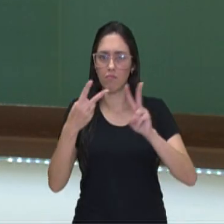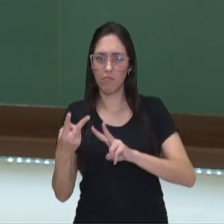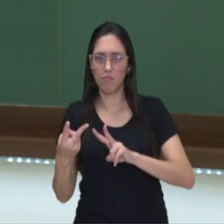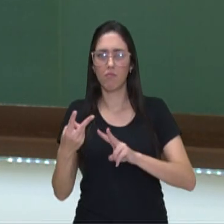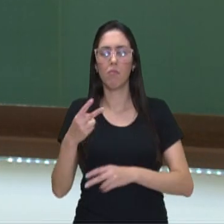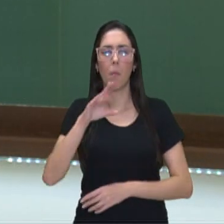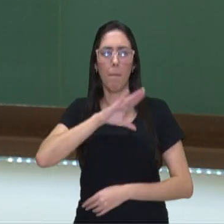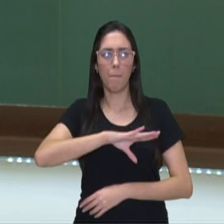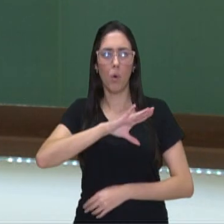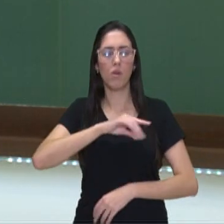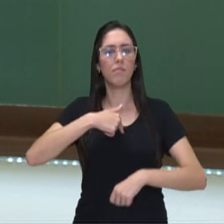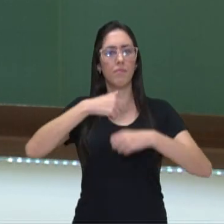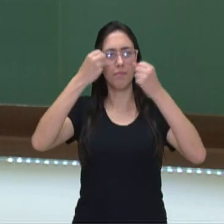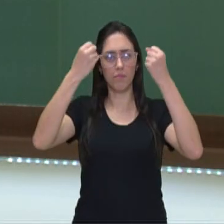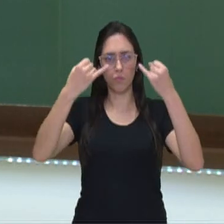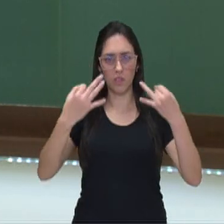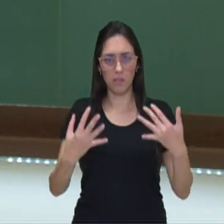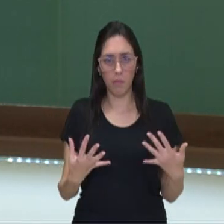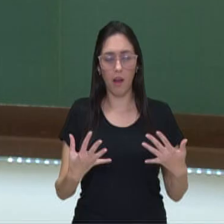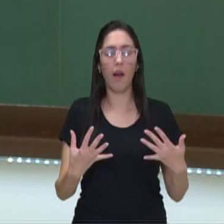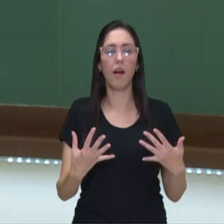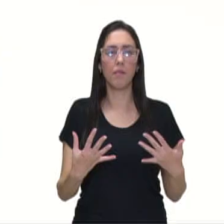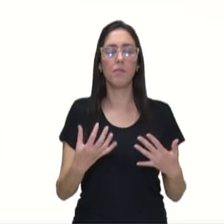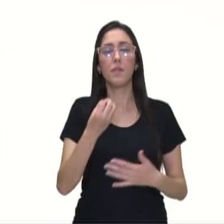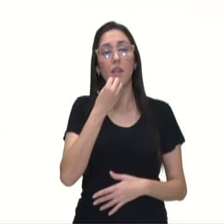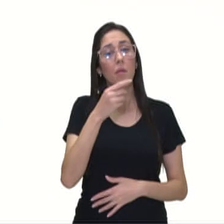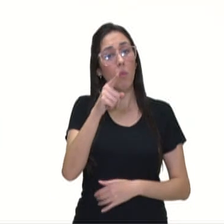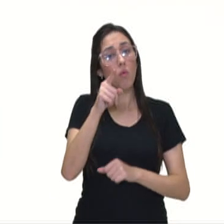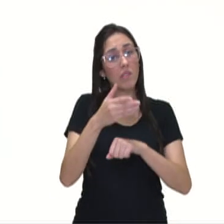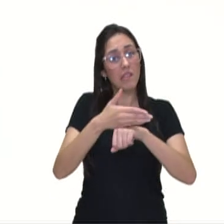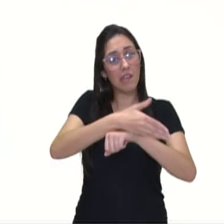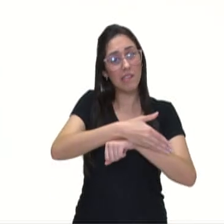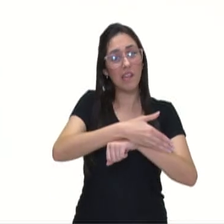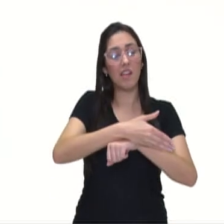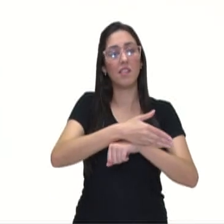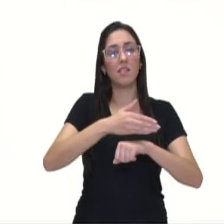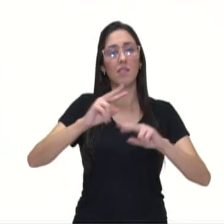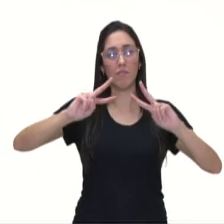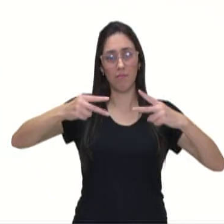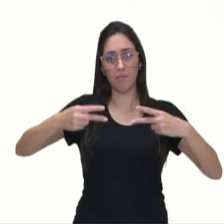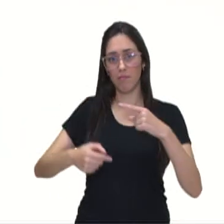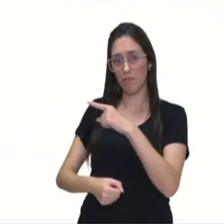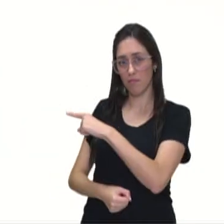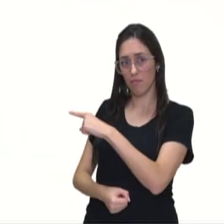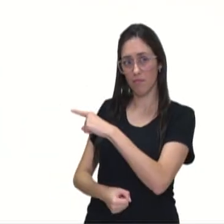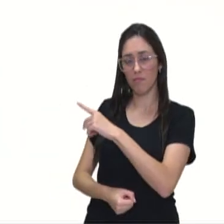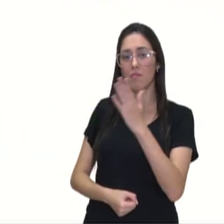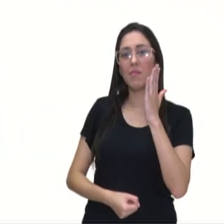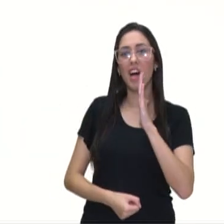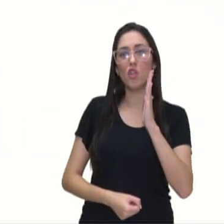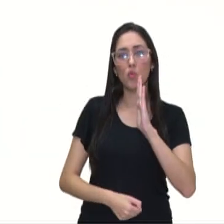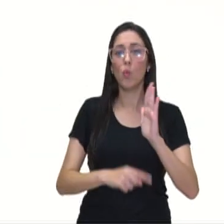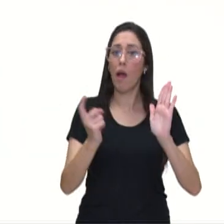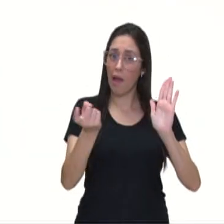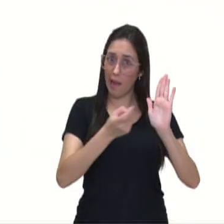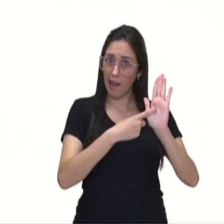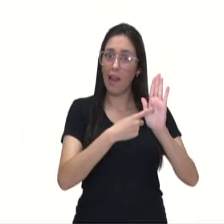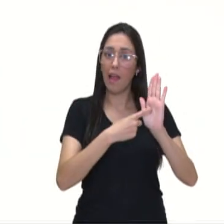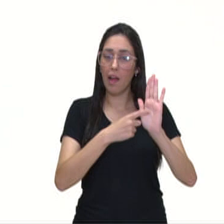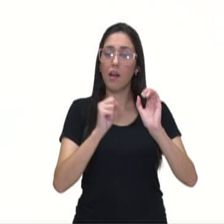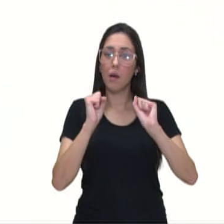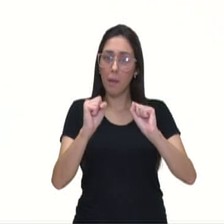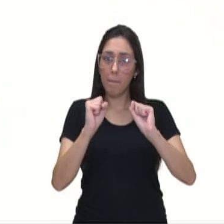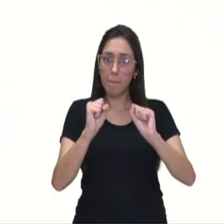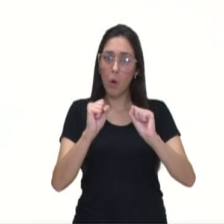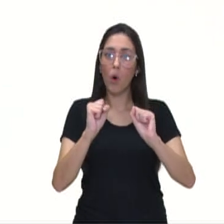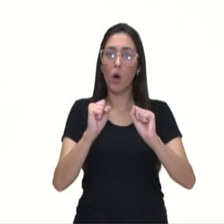vídeo. Seria interessante, se você puder, que você acesse esse vídeo lá no YouTube, está aqui o endereço dele, ou digita o nome do